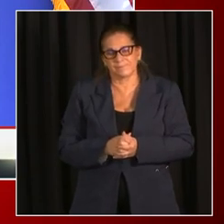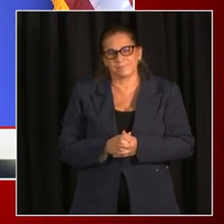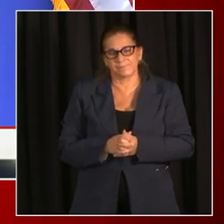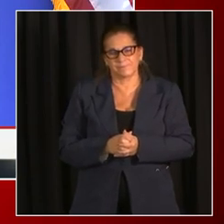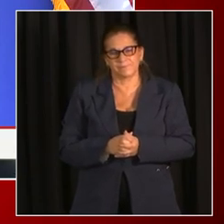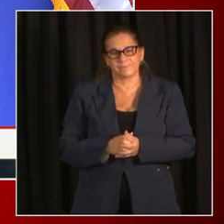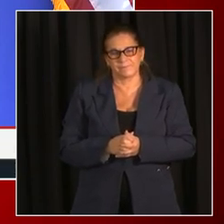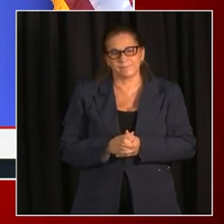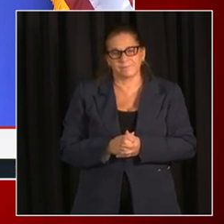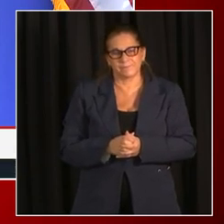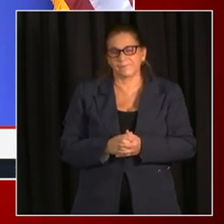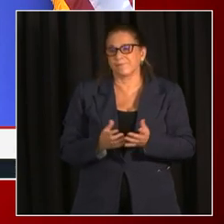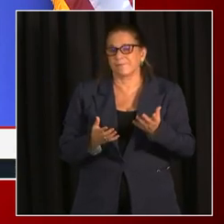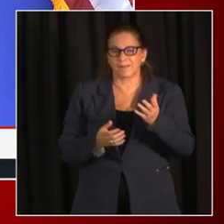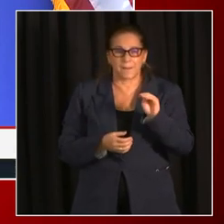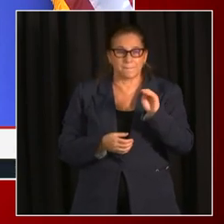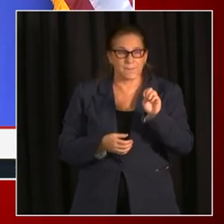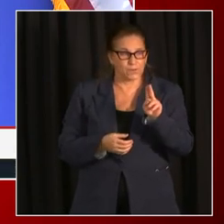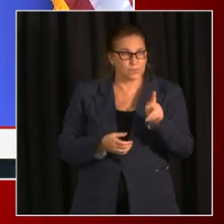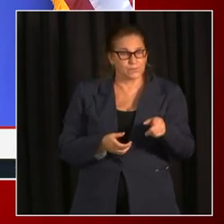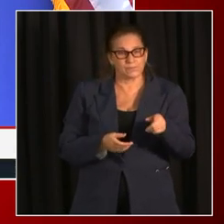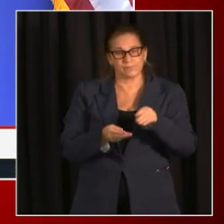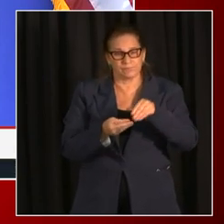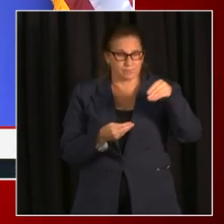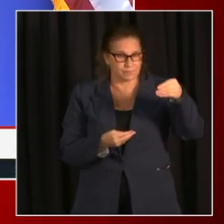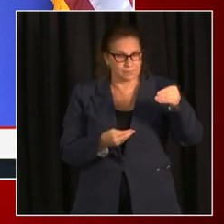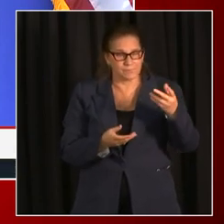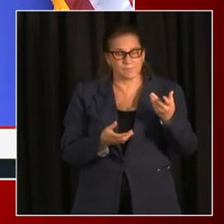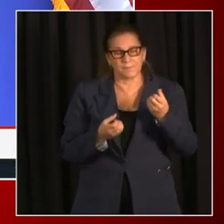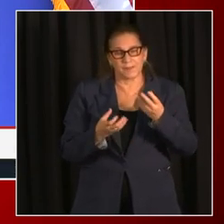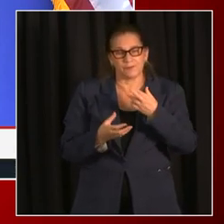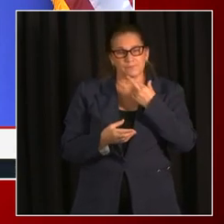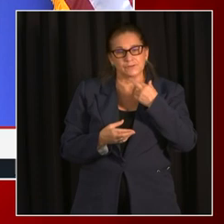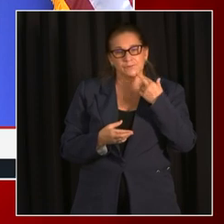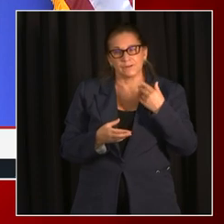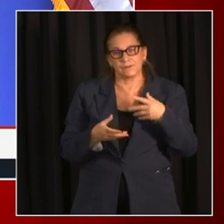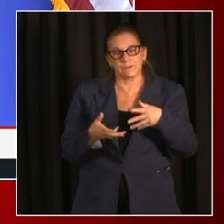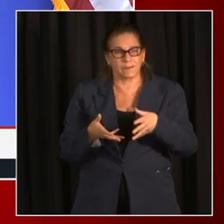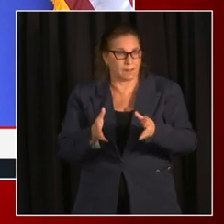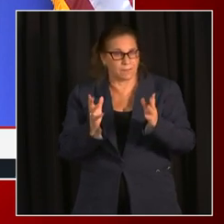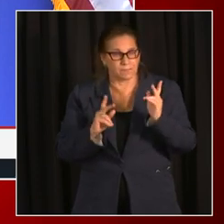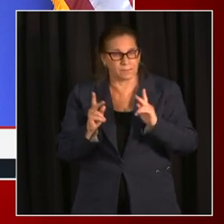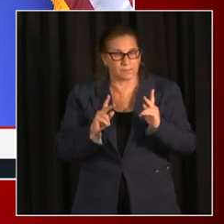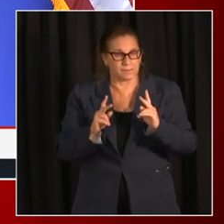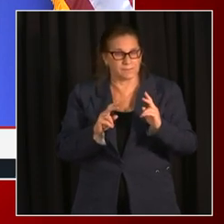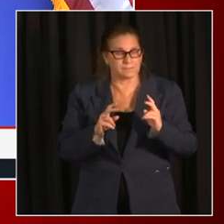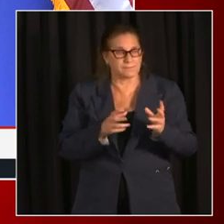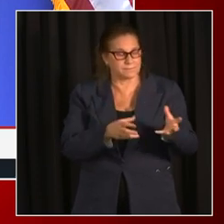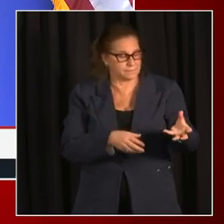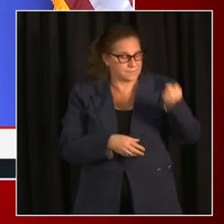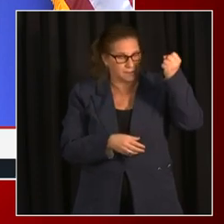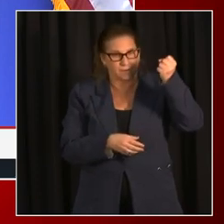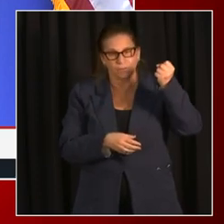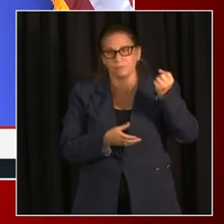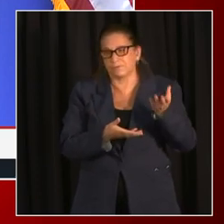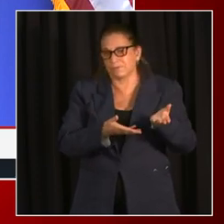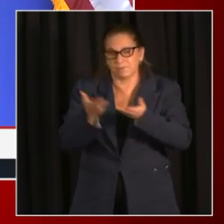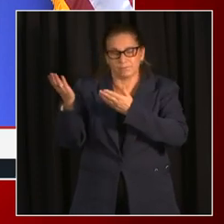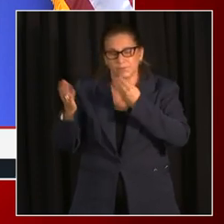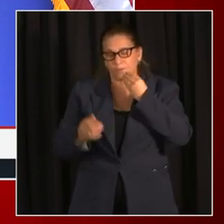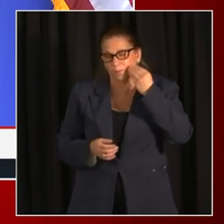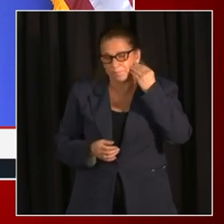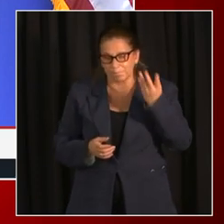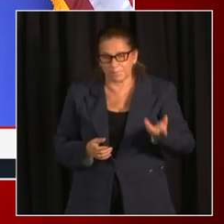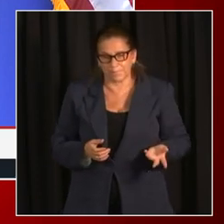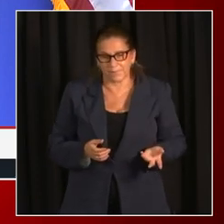the menu options will be, for many of the restaurants, they're allowing people to do carry out delivery for many of the things that